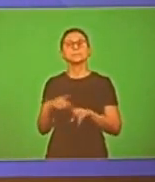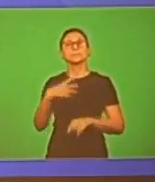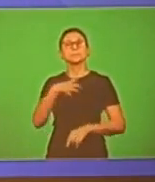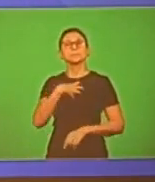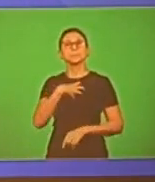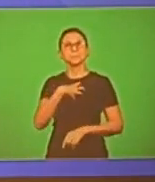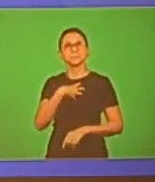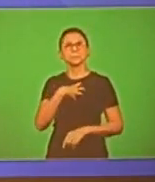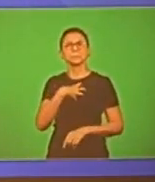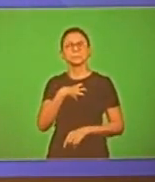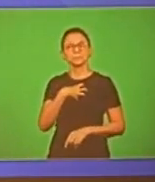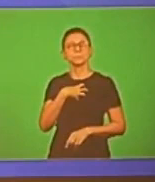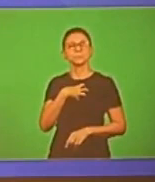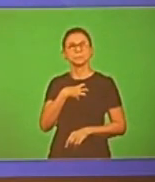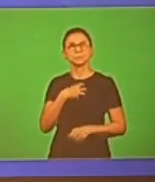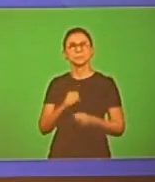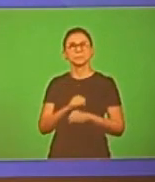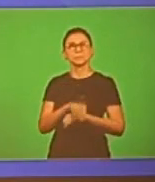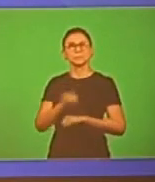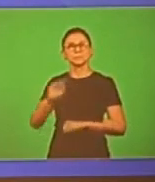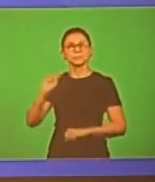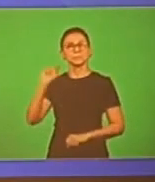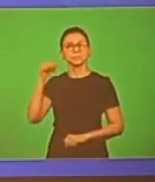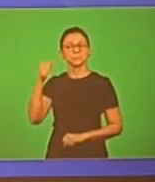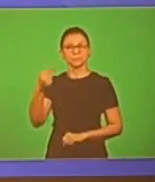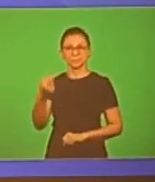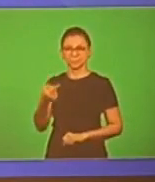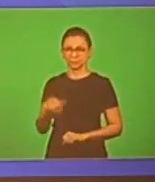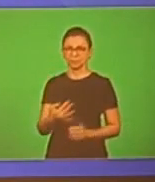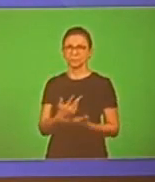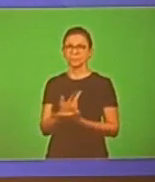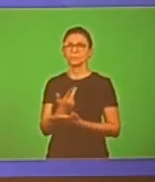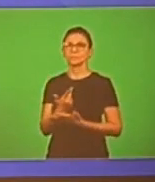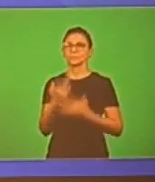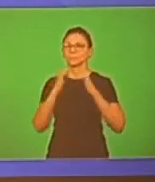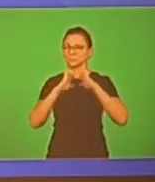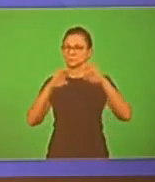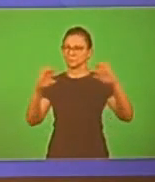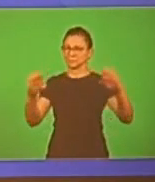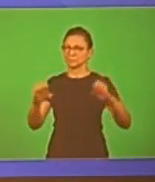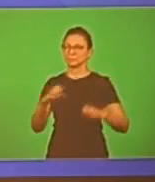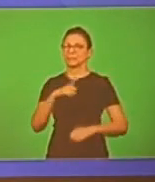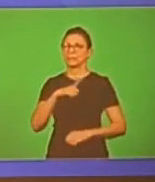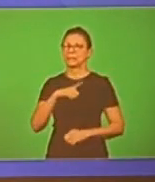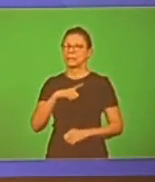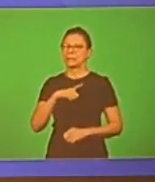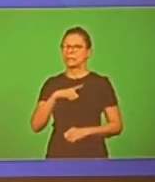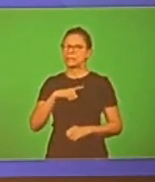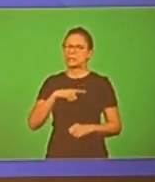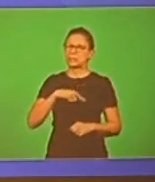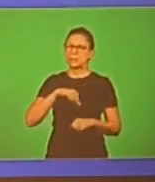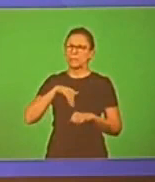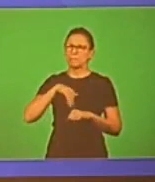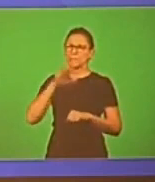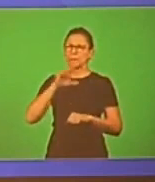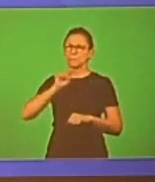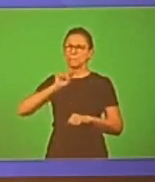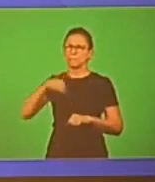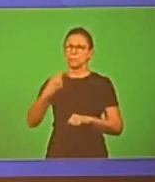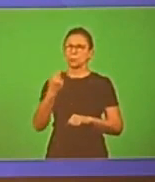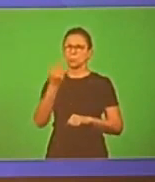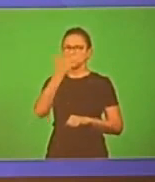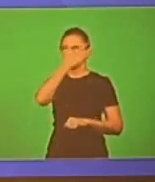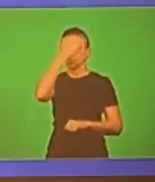Bahia. Right after the seminar, and this evangelistical service, we